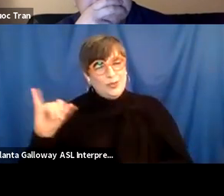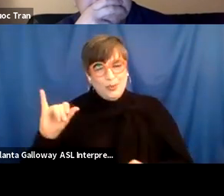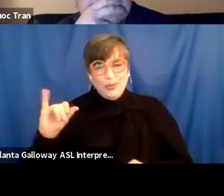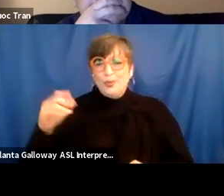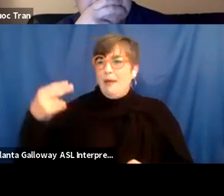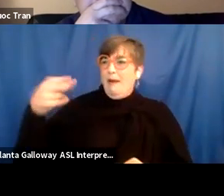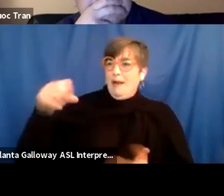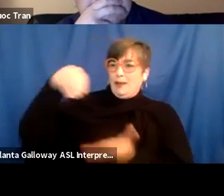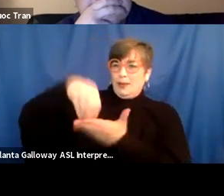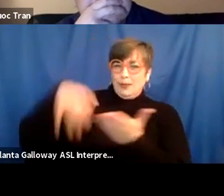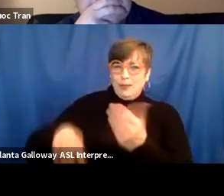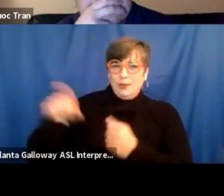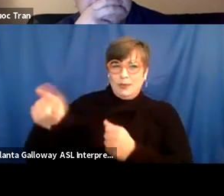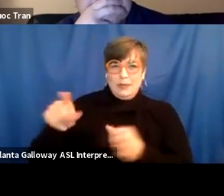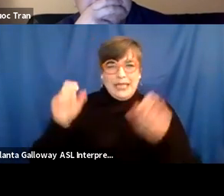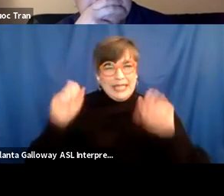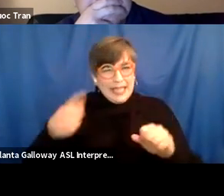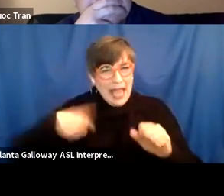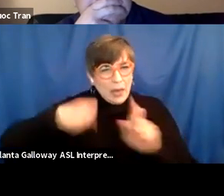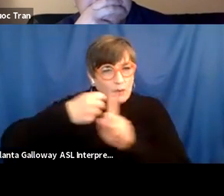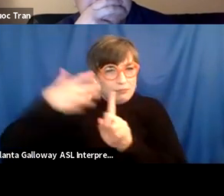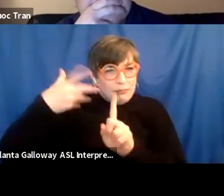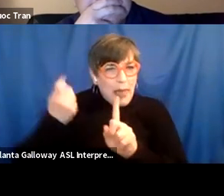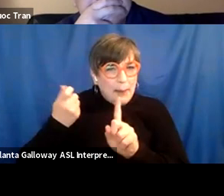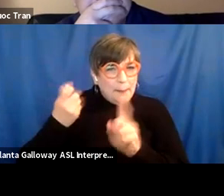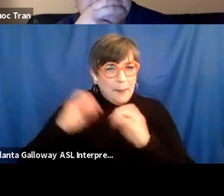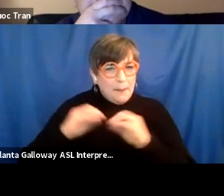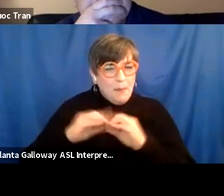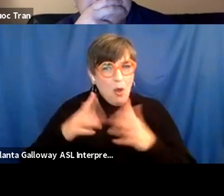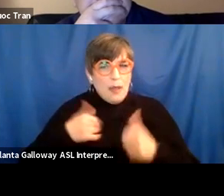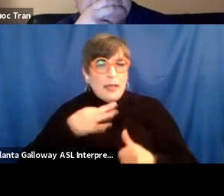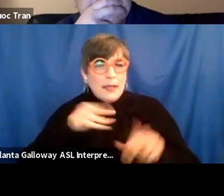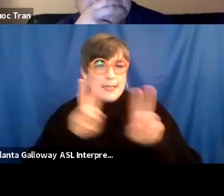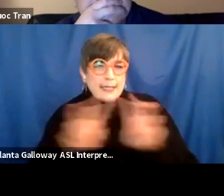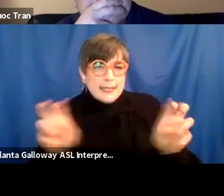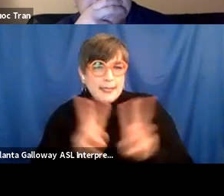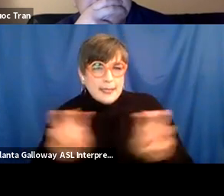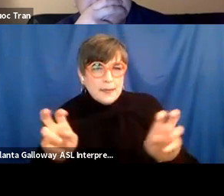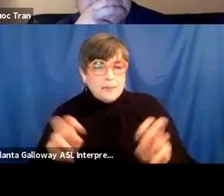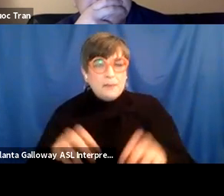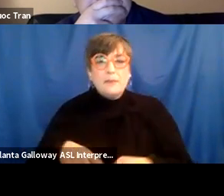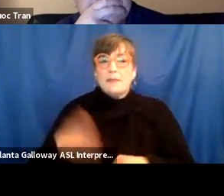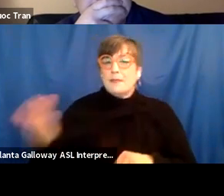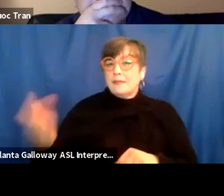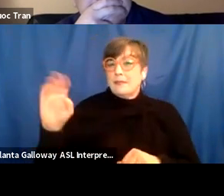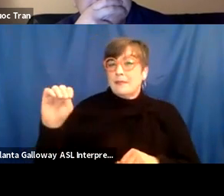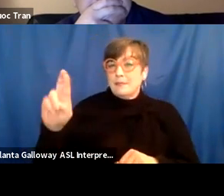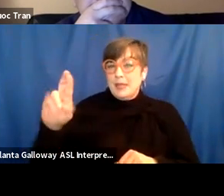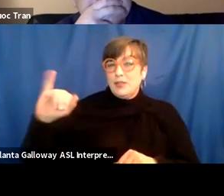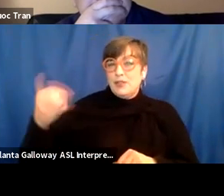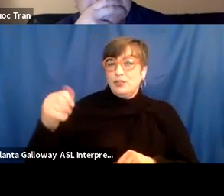was wondering if we could unpack that a little bit more. Certainly understand, and Mr. James has been helpful pointing this out to